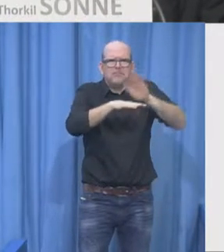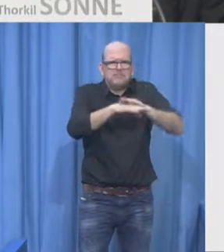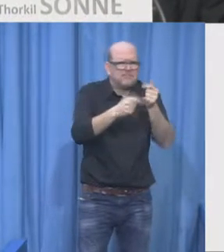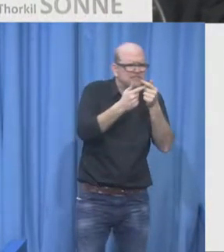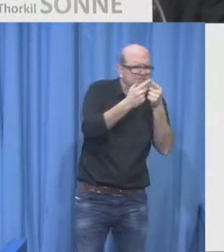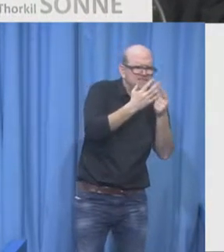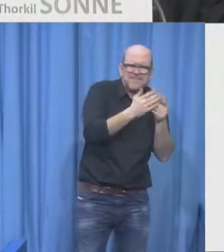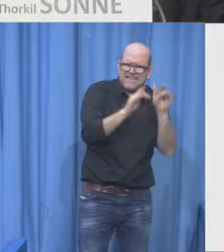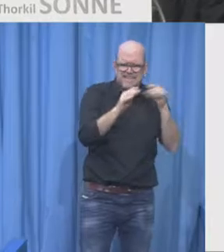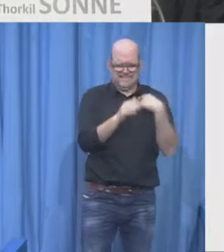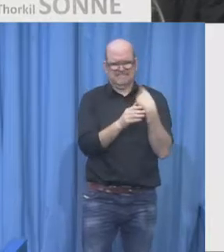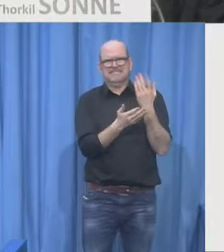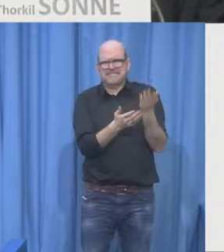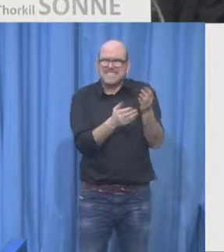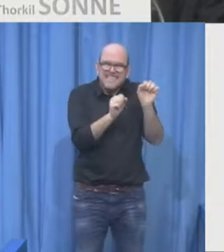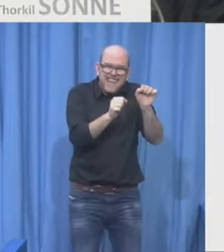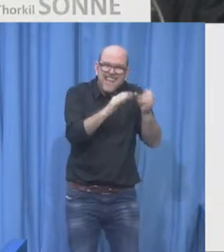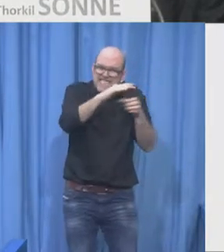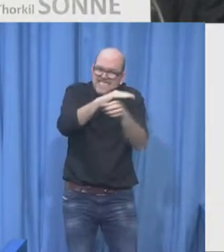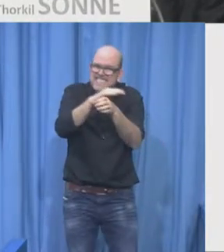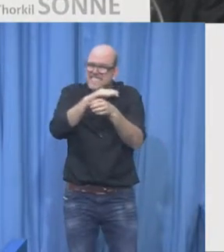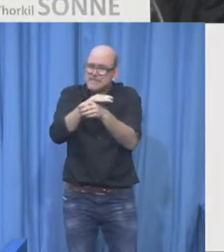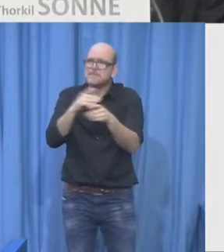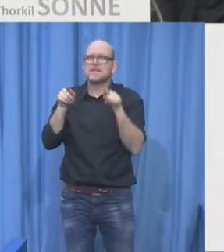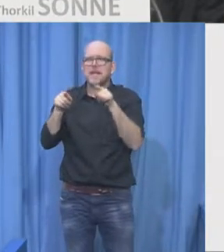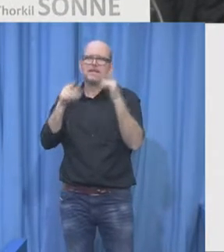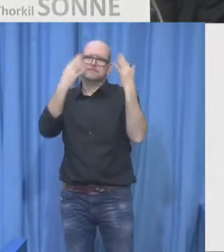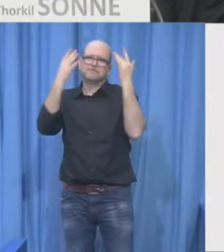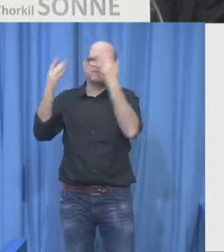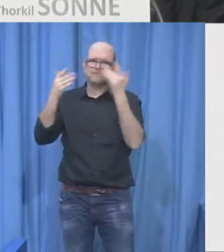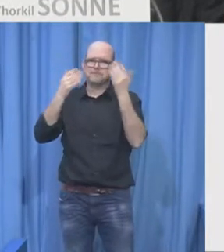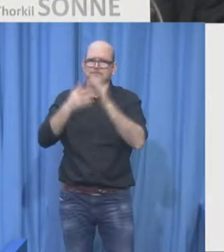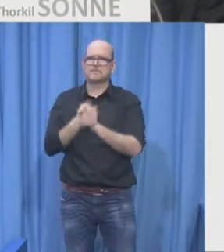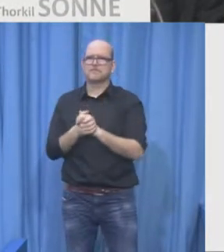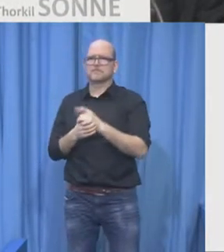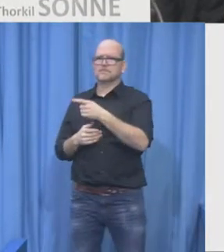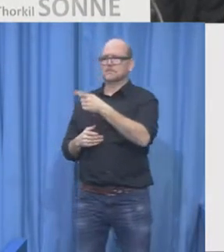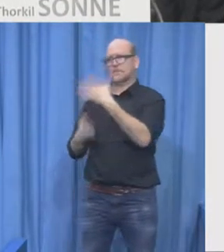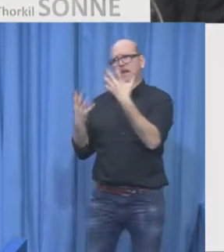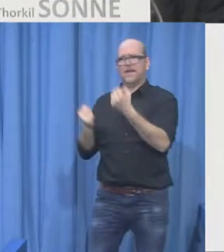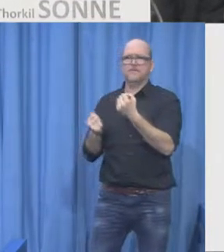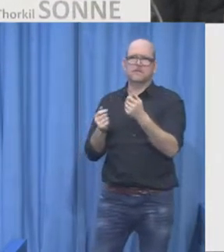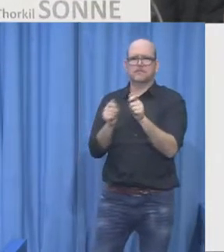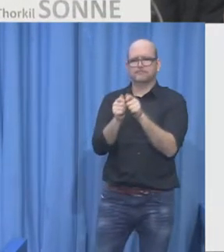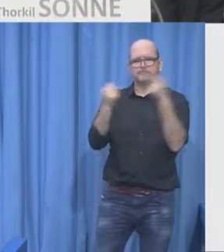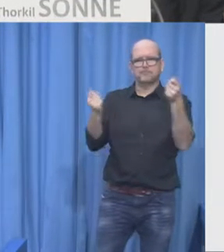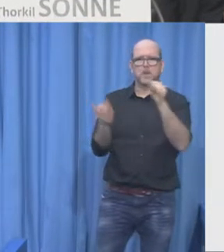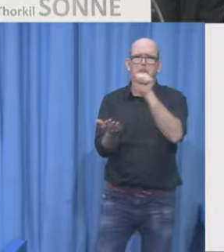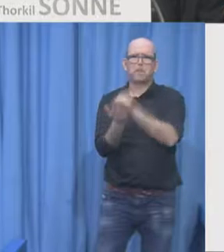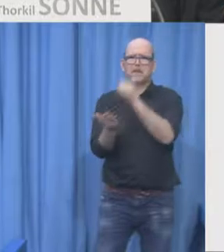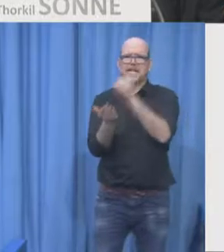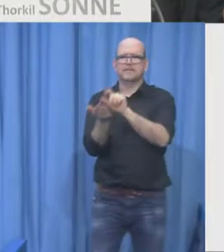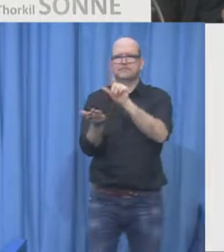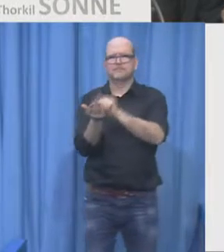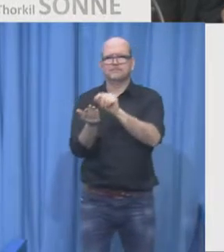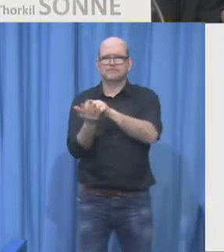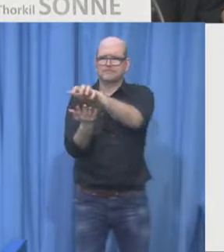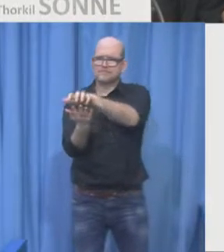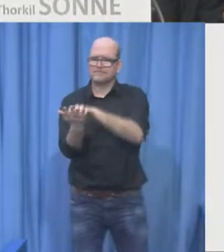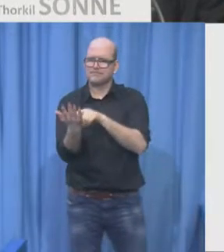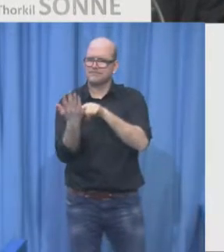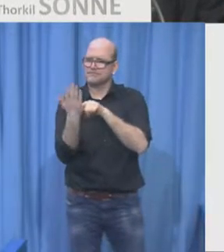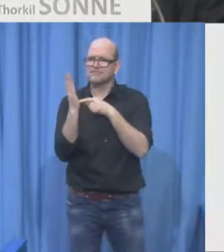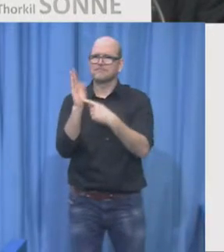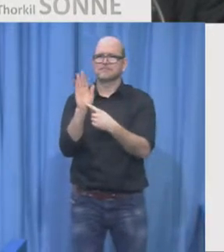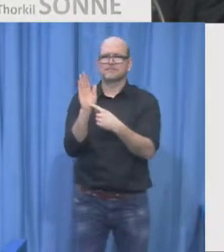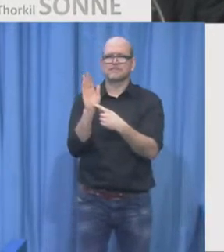Austria. 1/4 of every man is close to a breakdown, 1/5 of every woman.